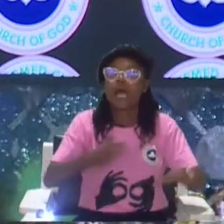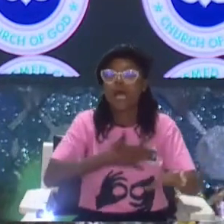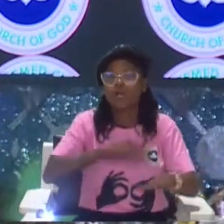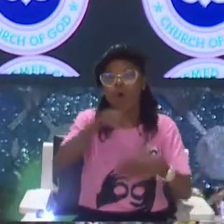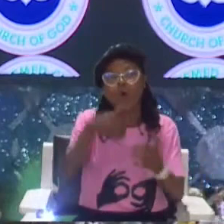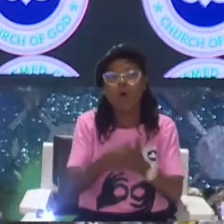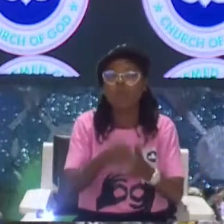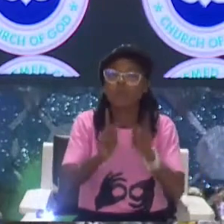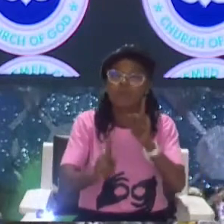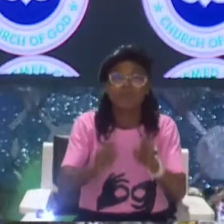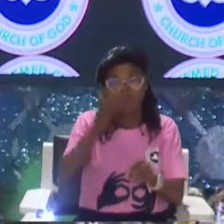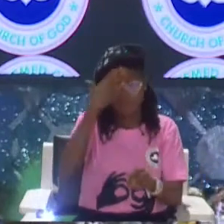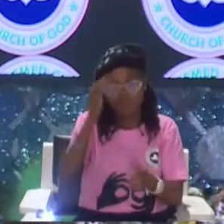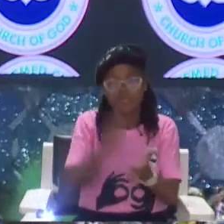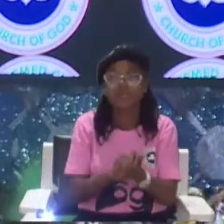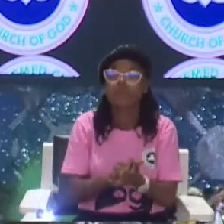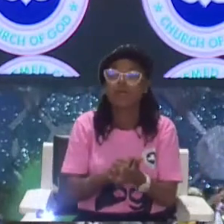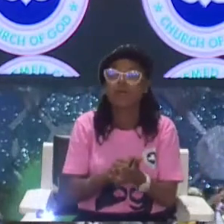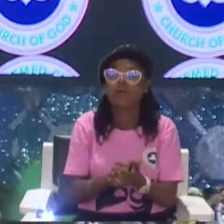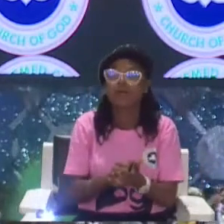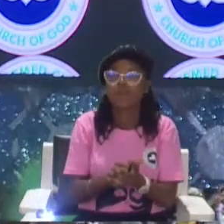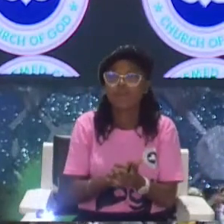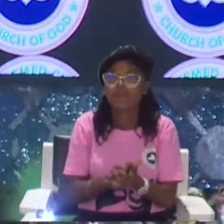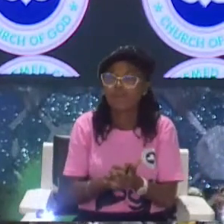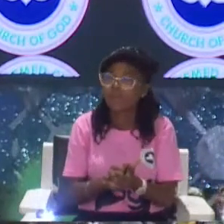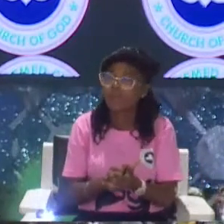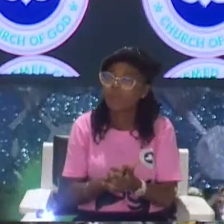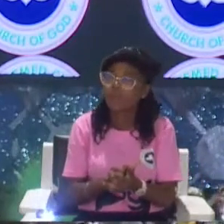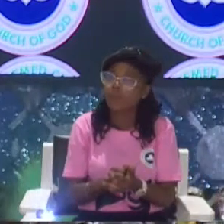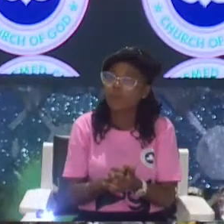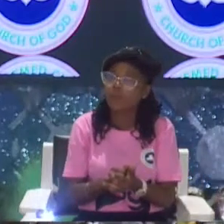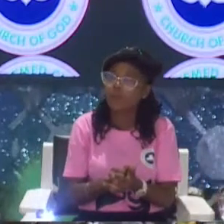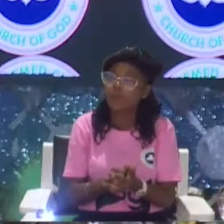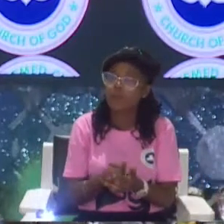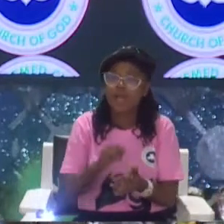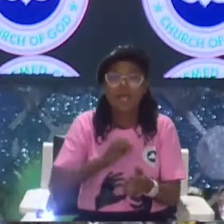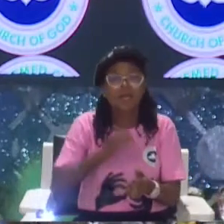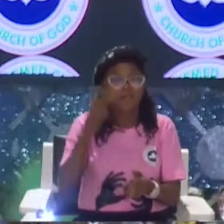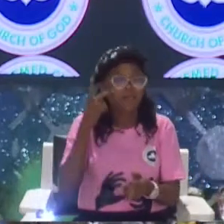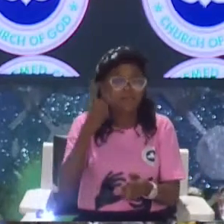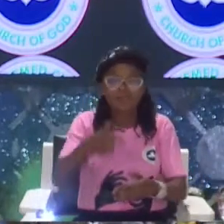So while there, one young boy